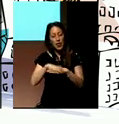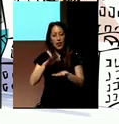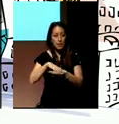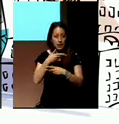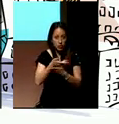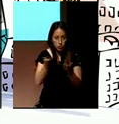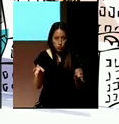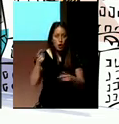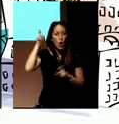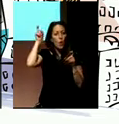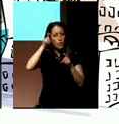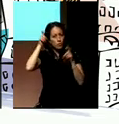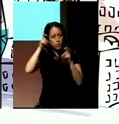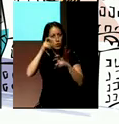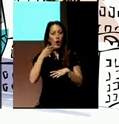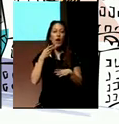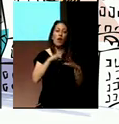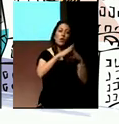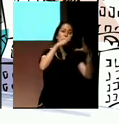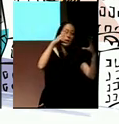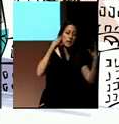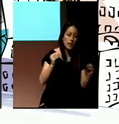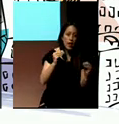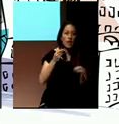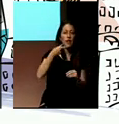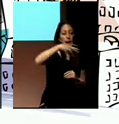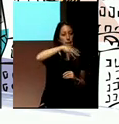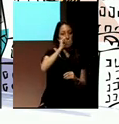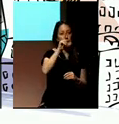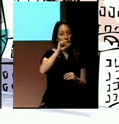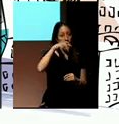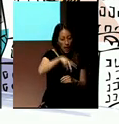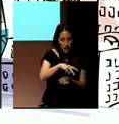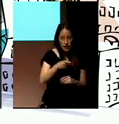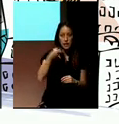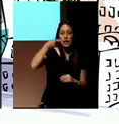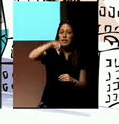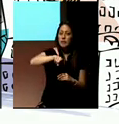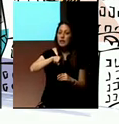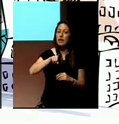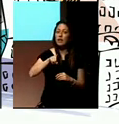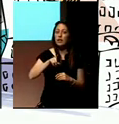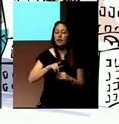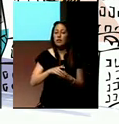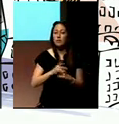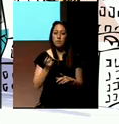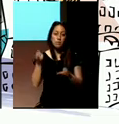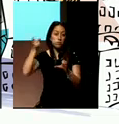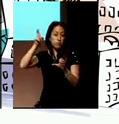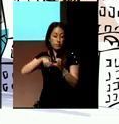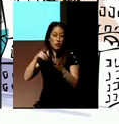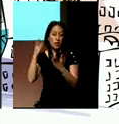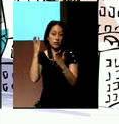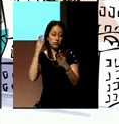professor at the Polytechnical Institute and the Catholic University of Milan.